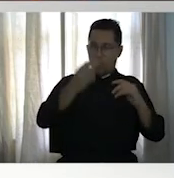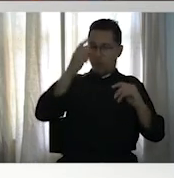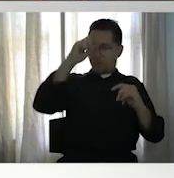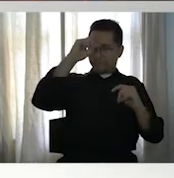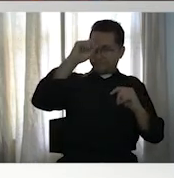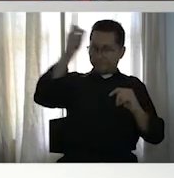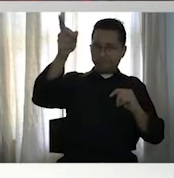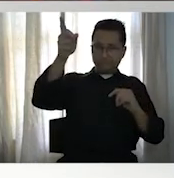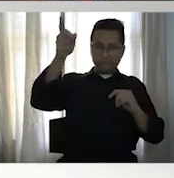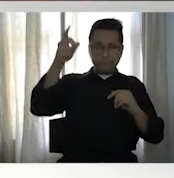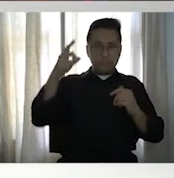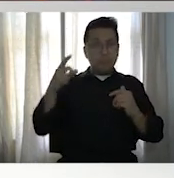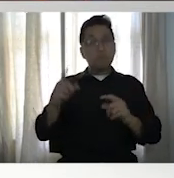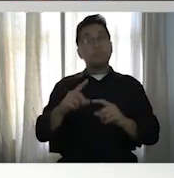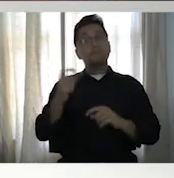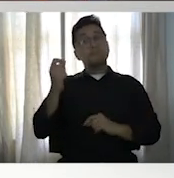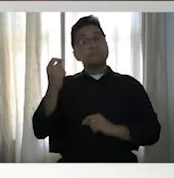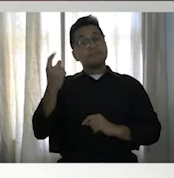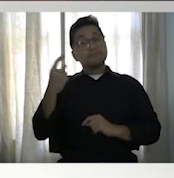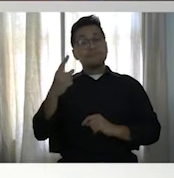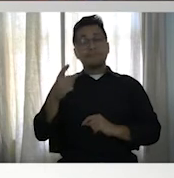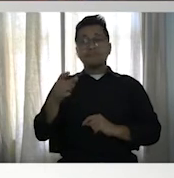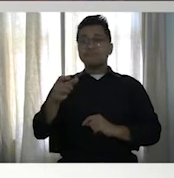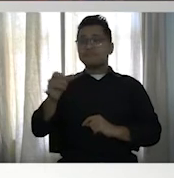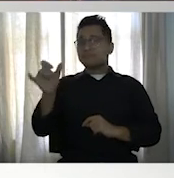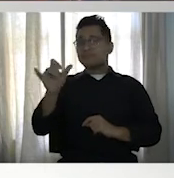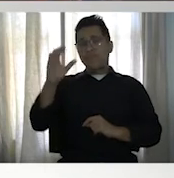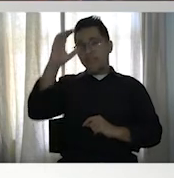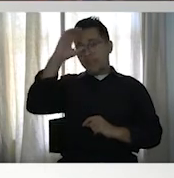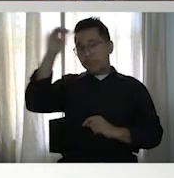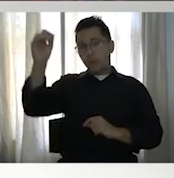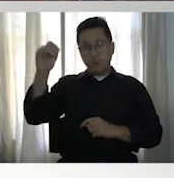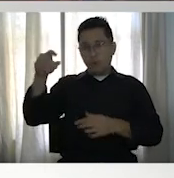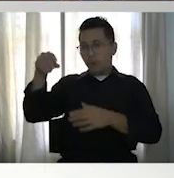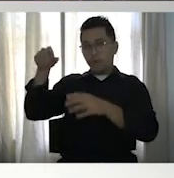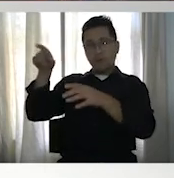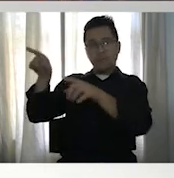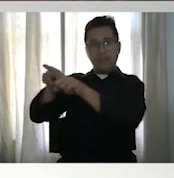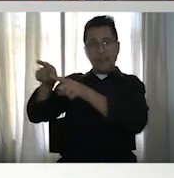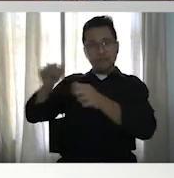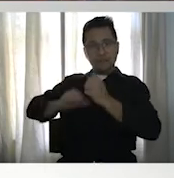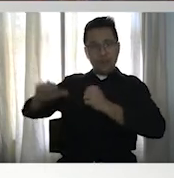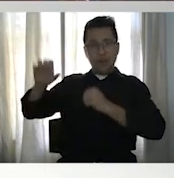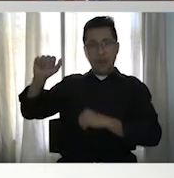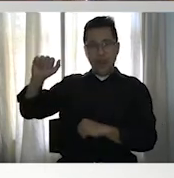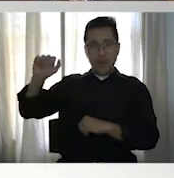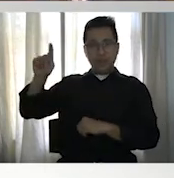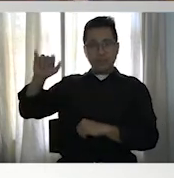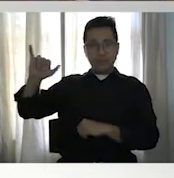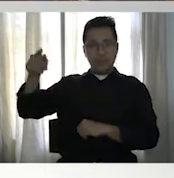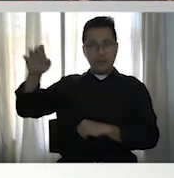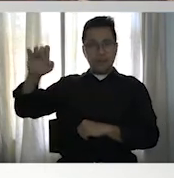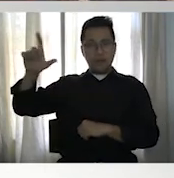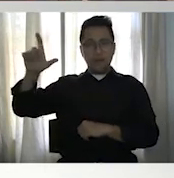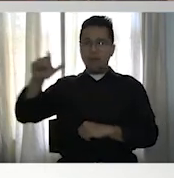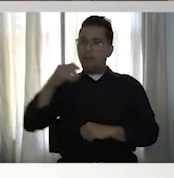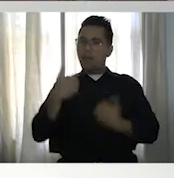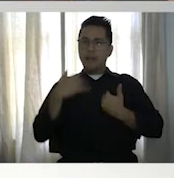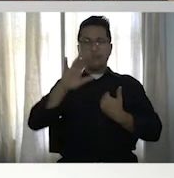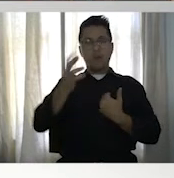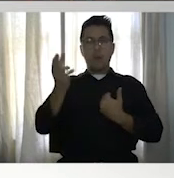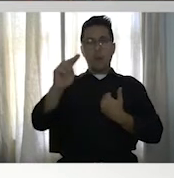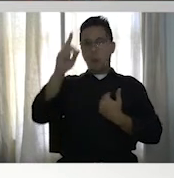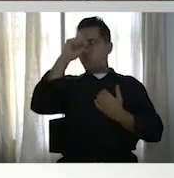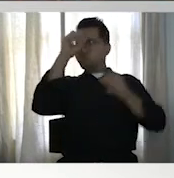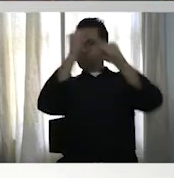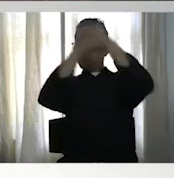but they totally were like the boy in Atypical, only had their own vision in mind. And so